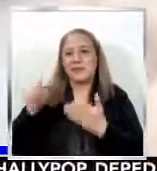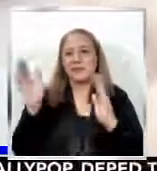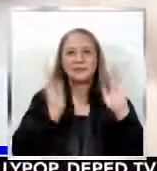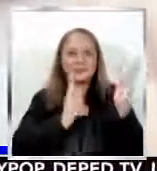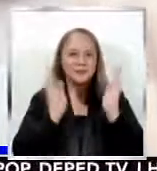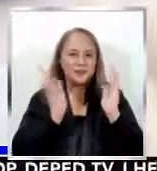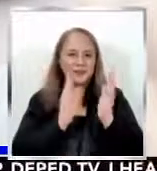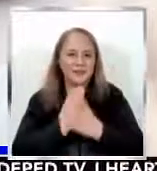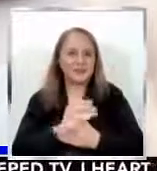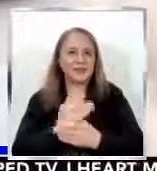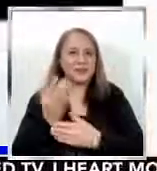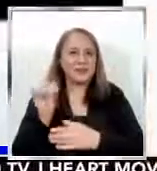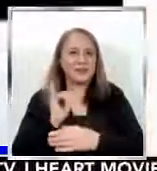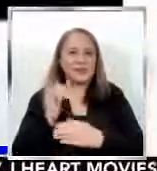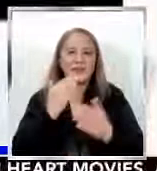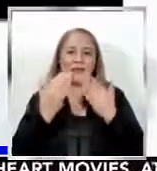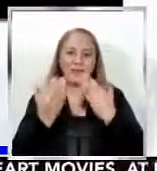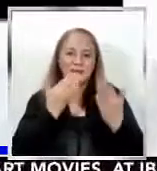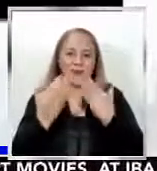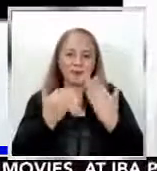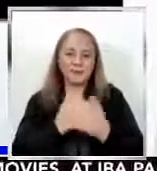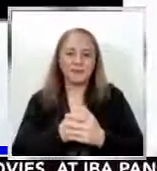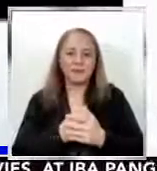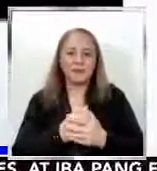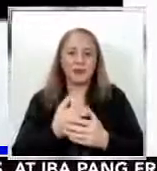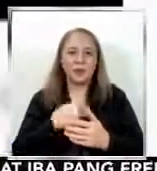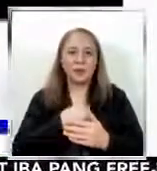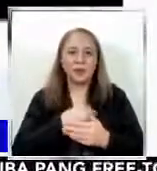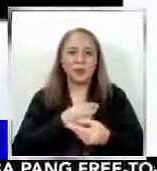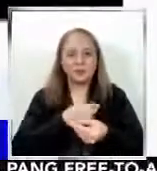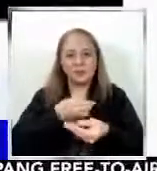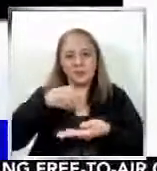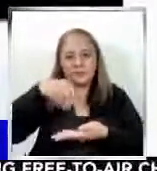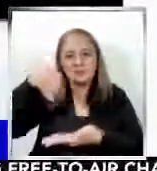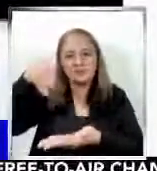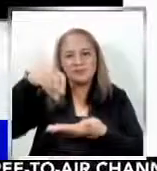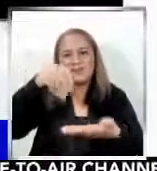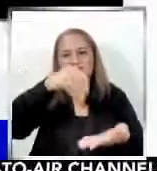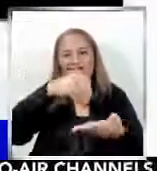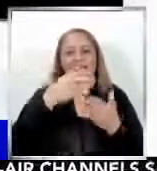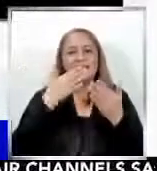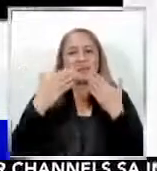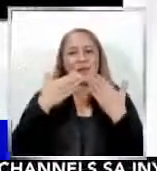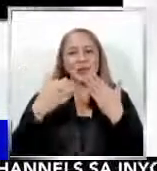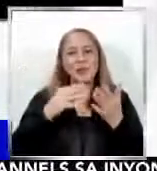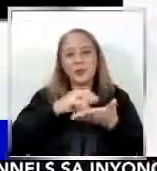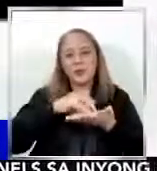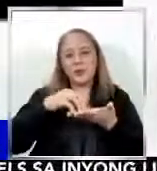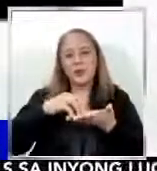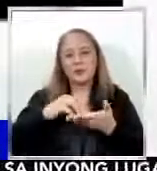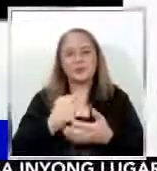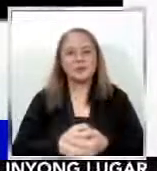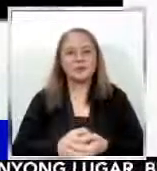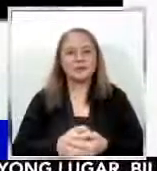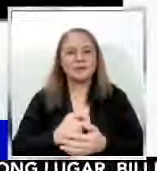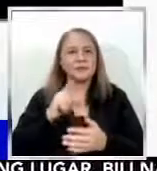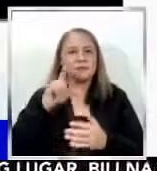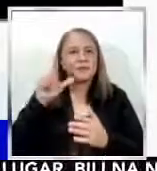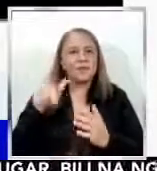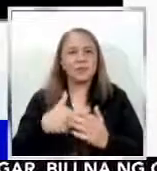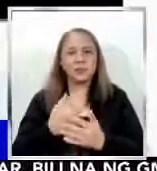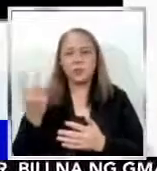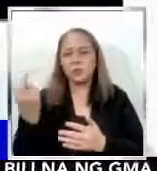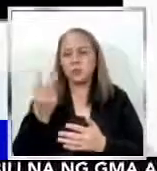bilang pasasalamat. We were just handing them out as thank you cookies. And then one day, two ladies at